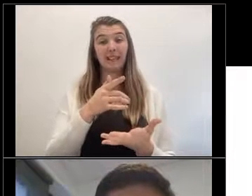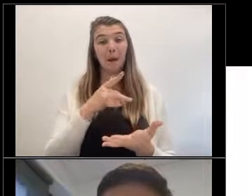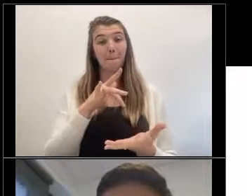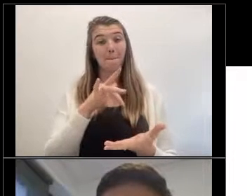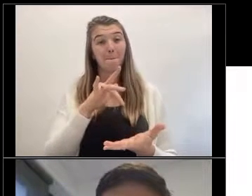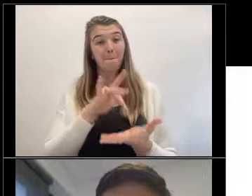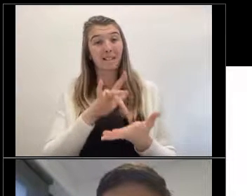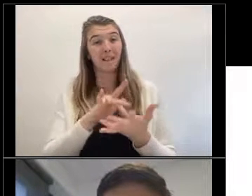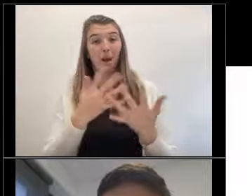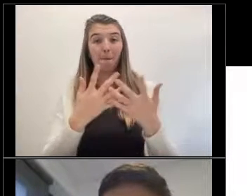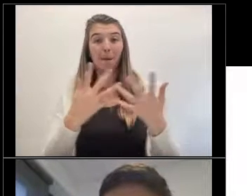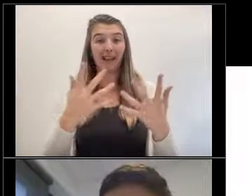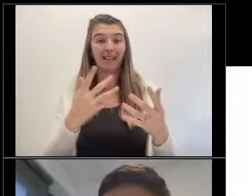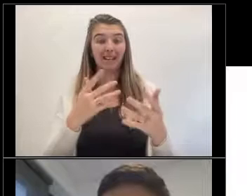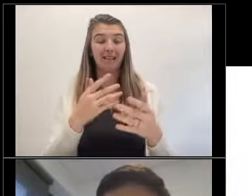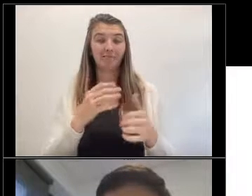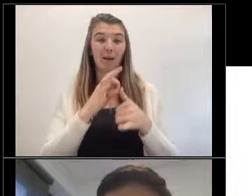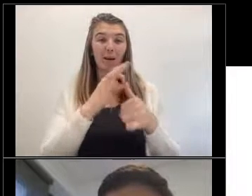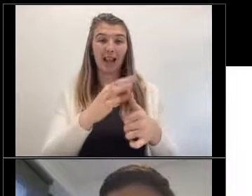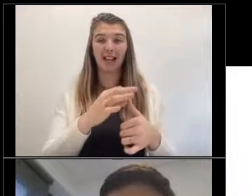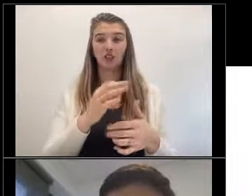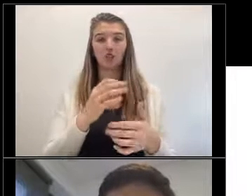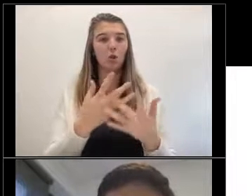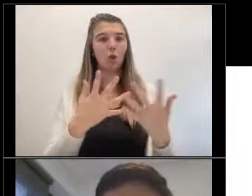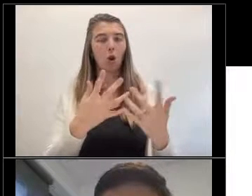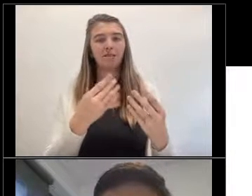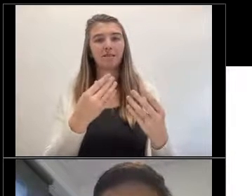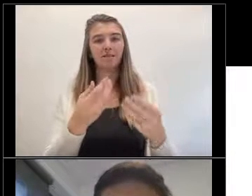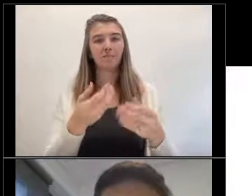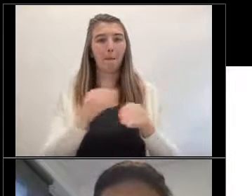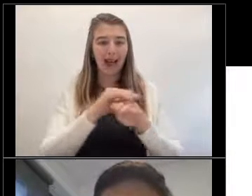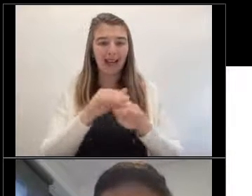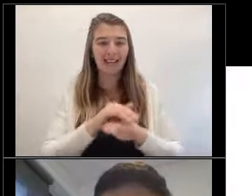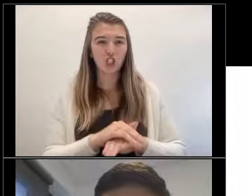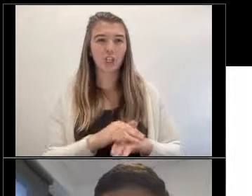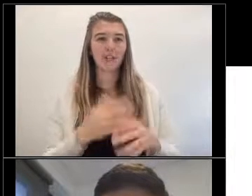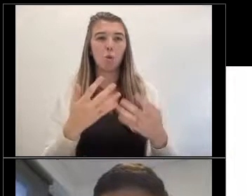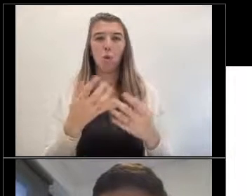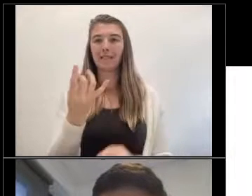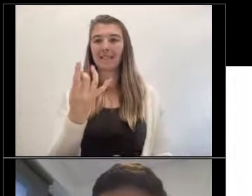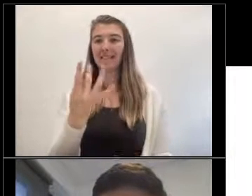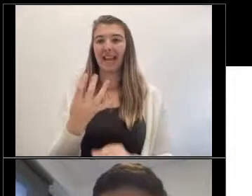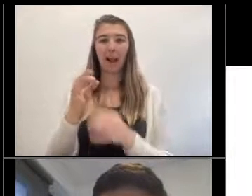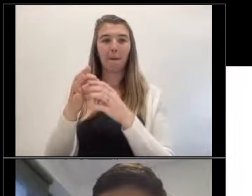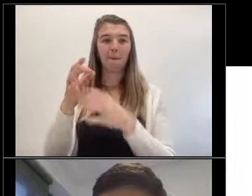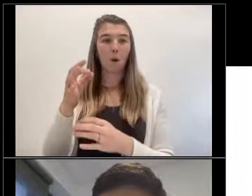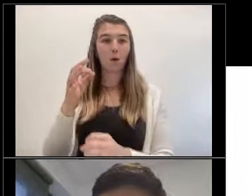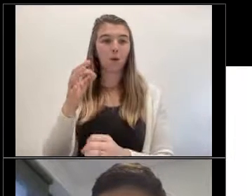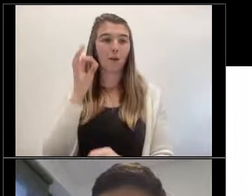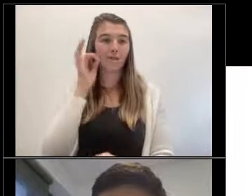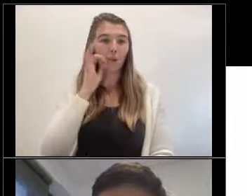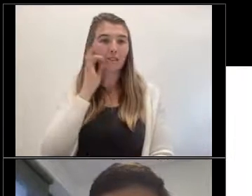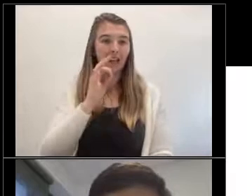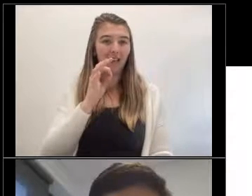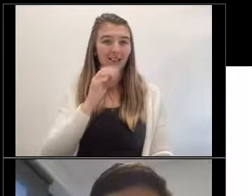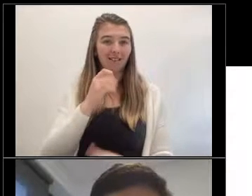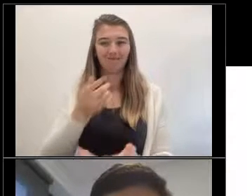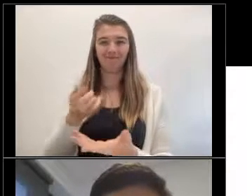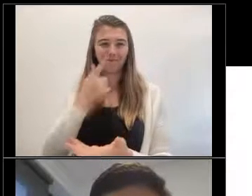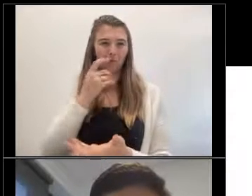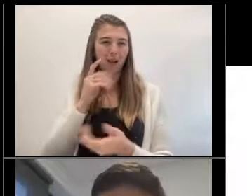for packaging or a simple bottle of water, that is something that can be definitely